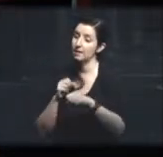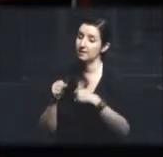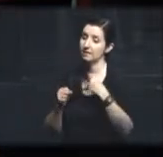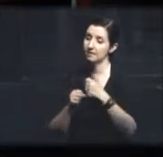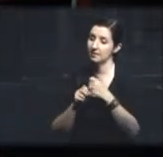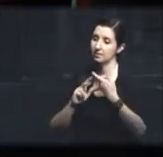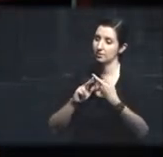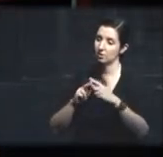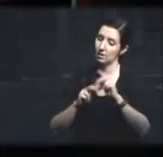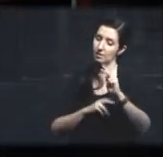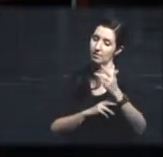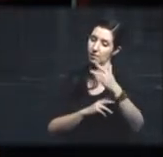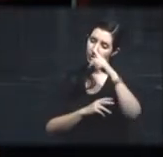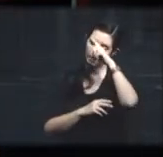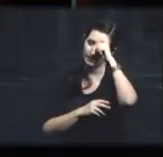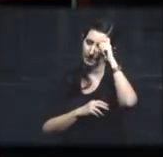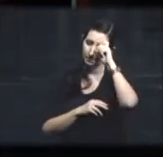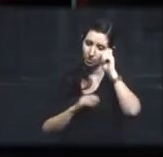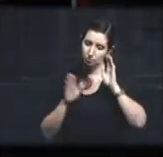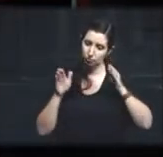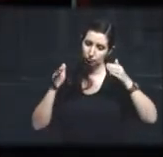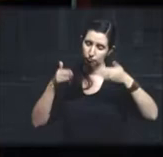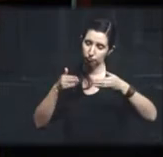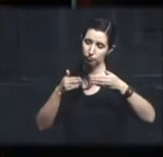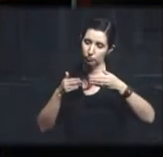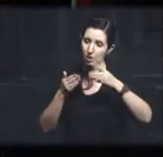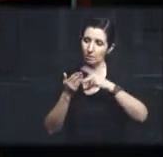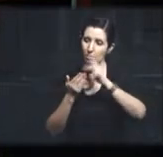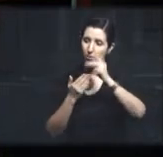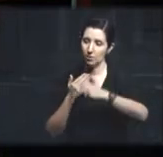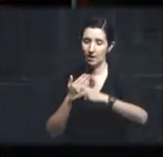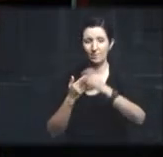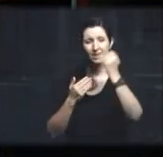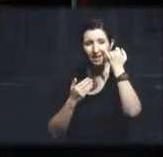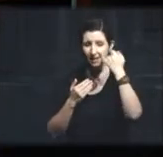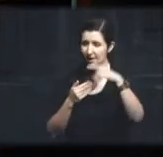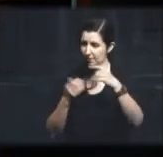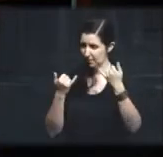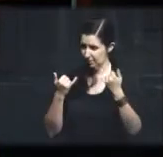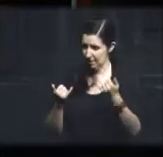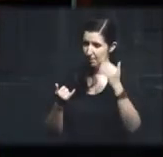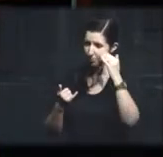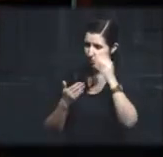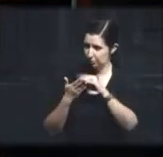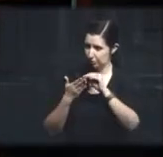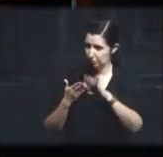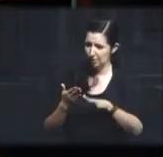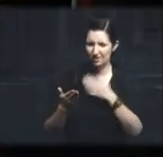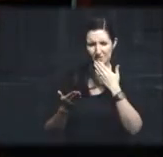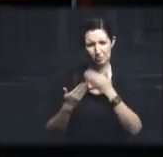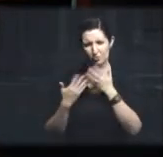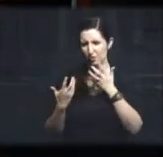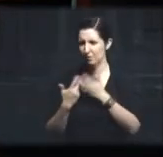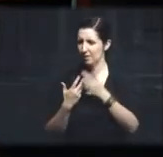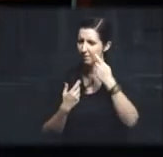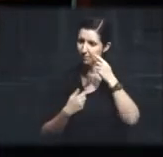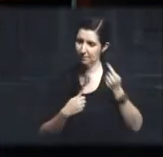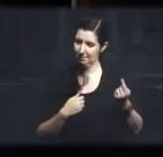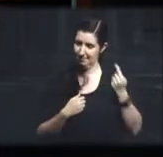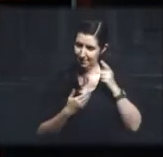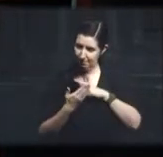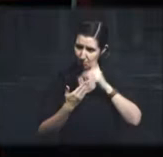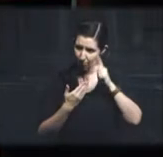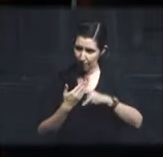program. I want to really encourage you, if you have students who are right for this, and these would be students who are interested in